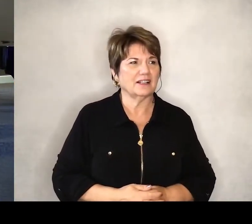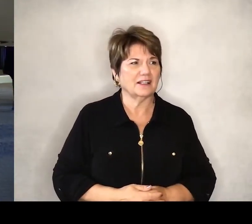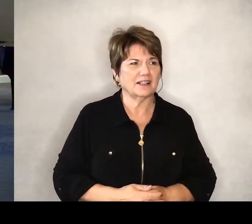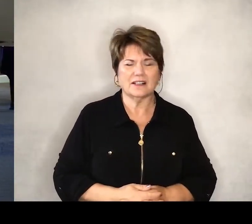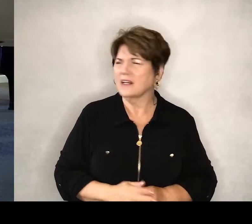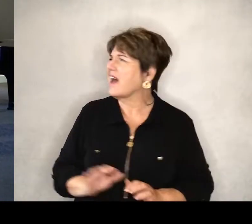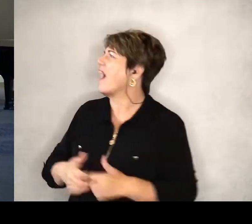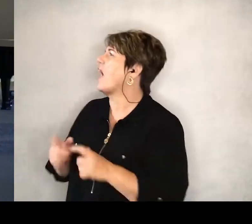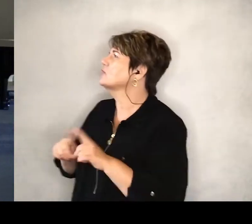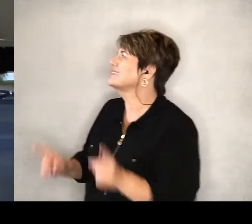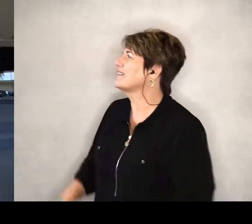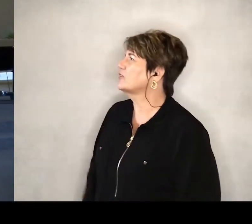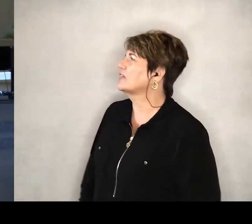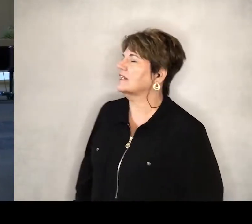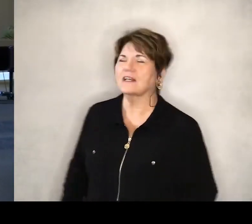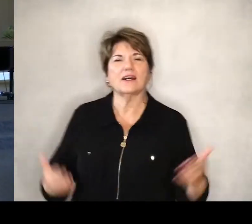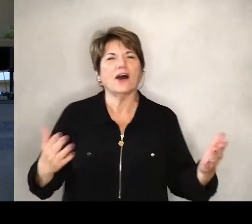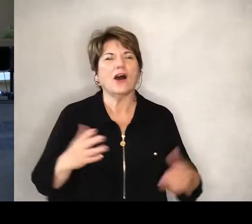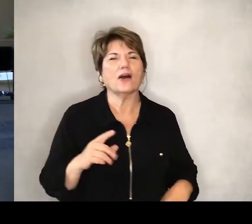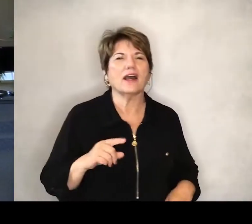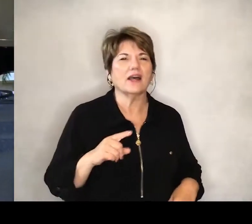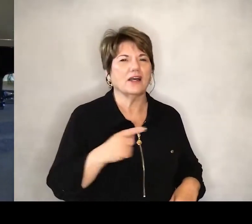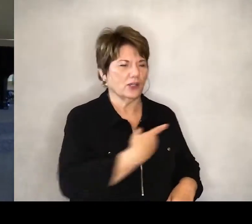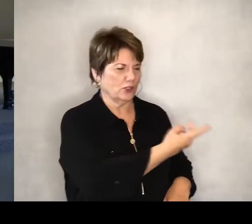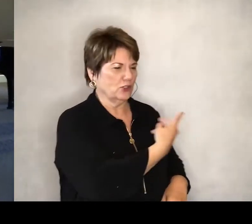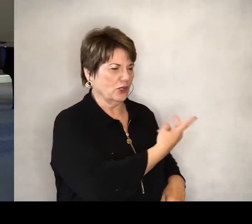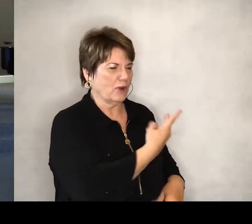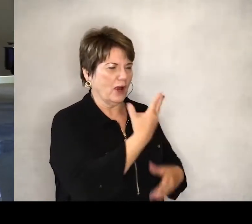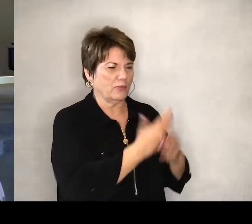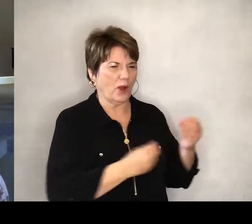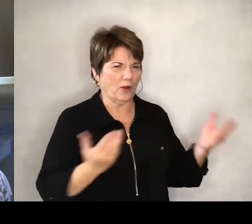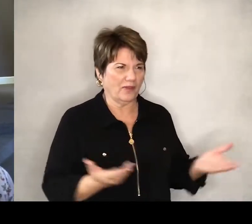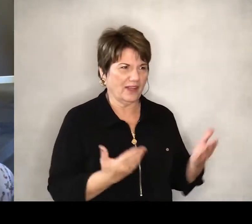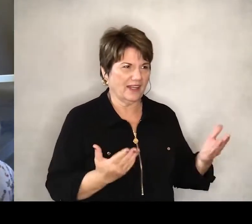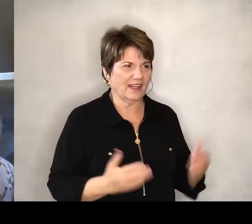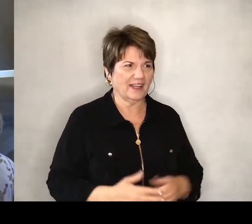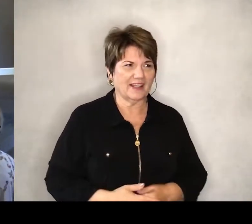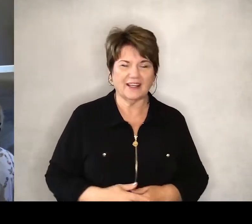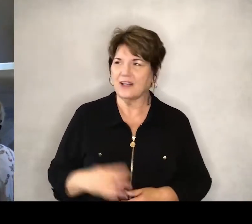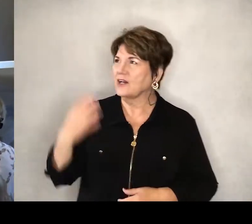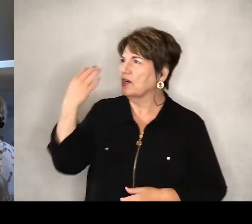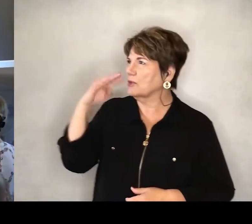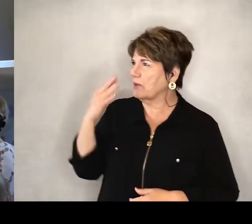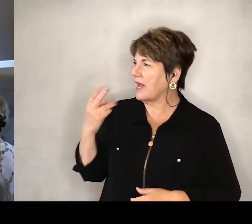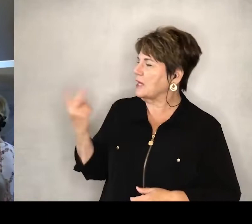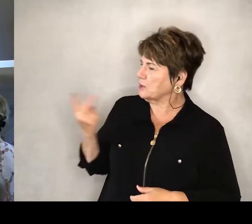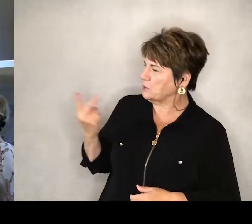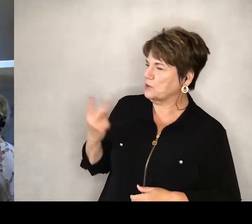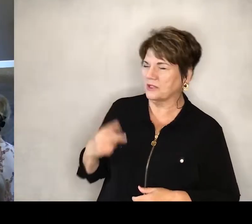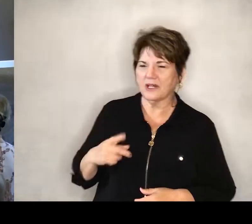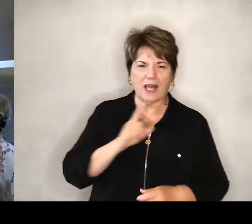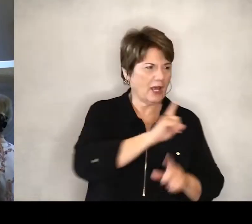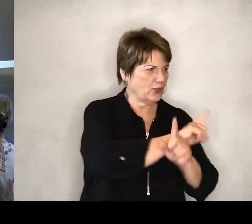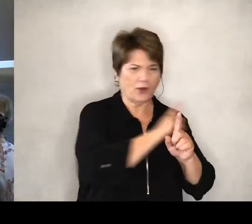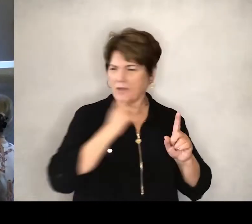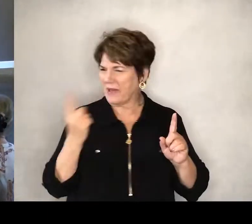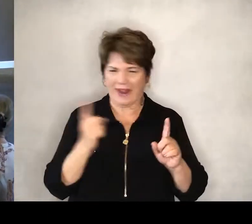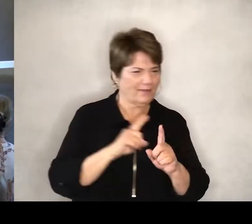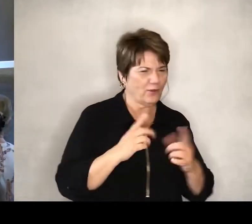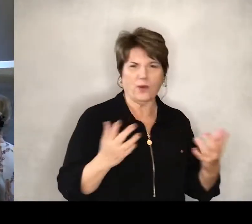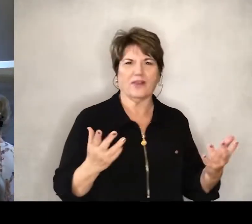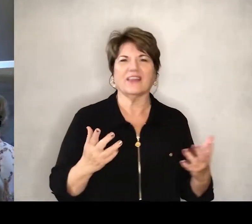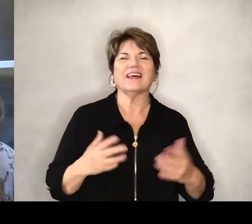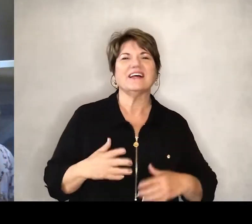leaders. How's it going to be different, Sean? Well, for one, you and I are both up here right now. This is so crazy. There's two of us at the same time. Yeah, and you're time. Like going back and forth.